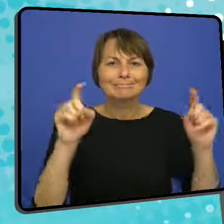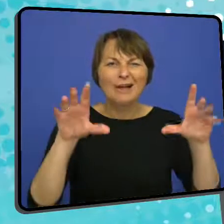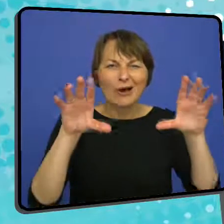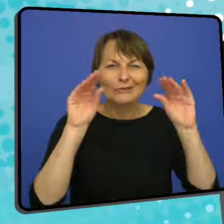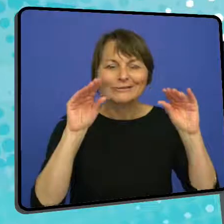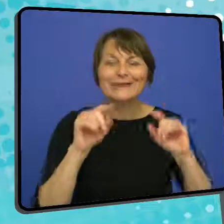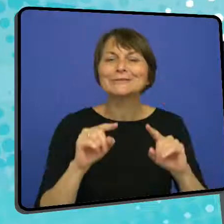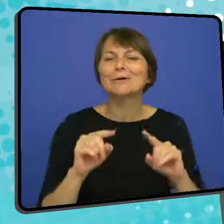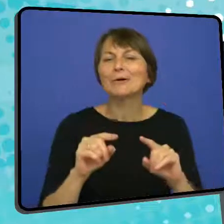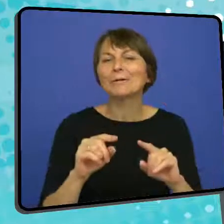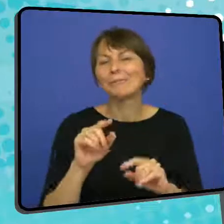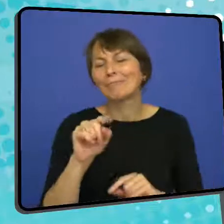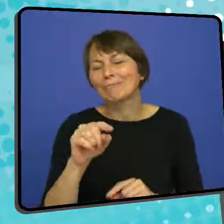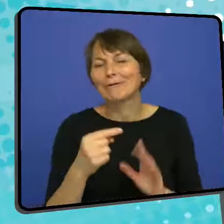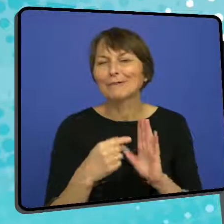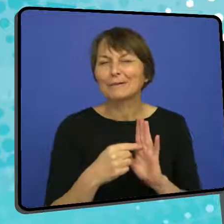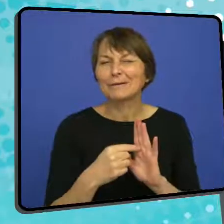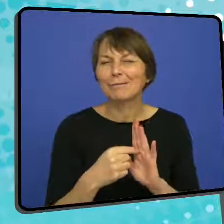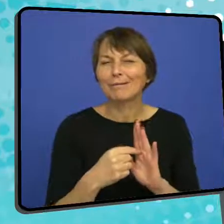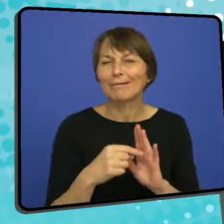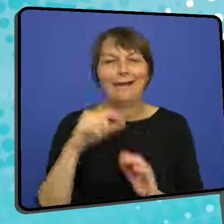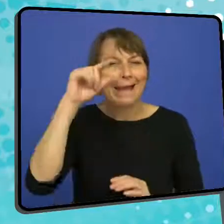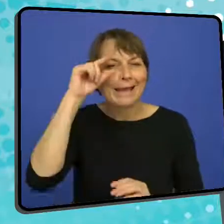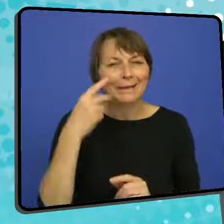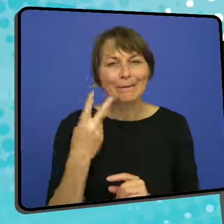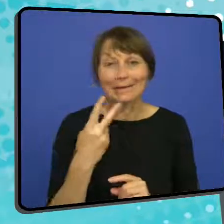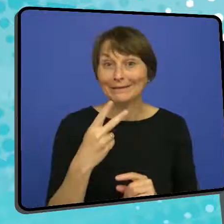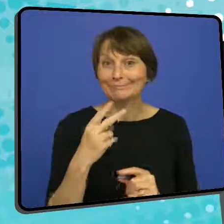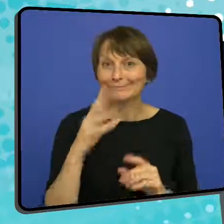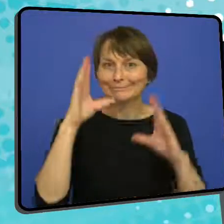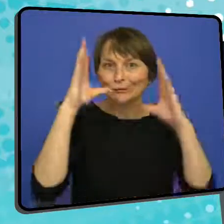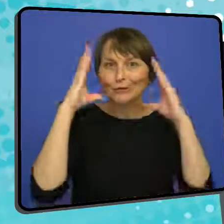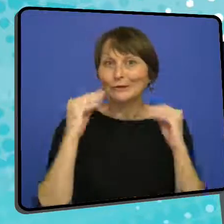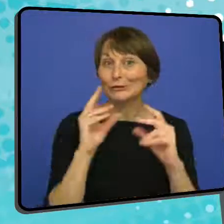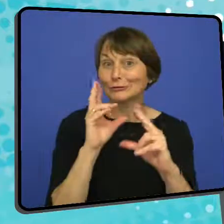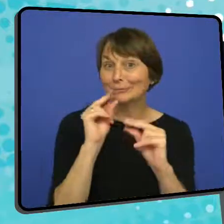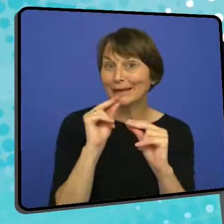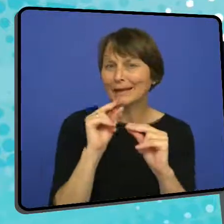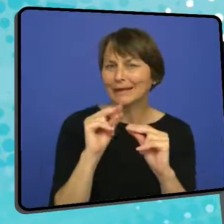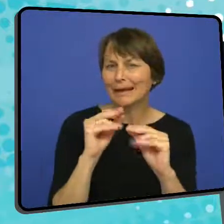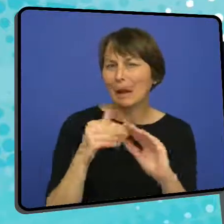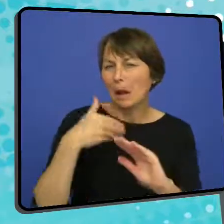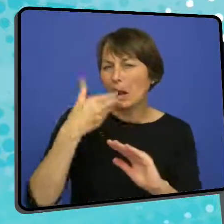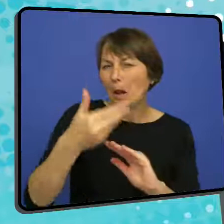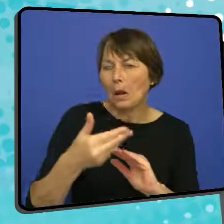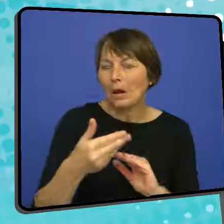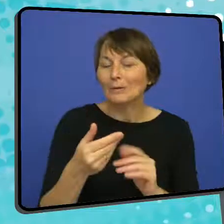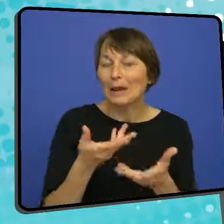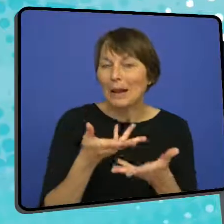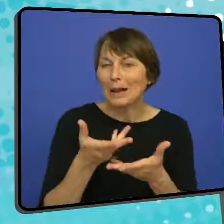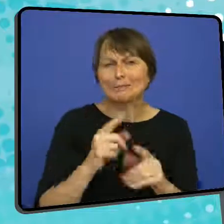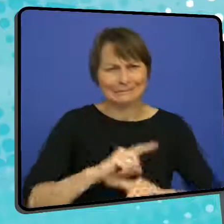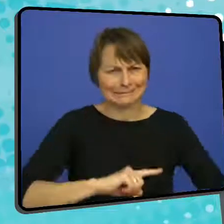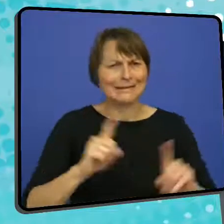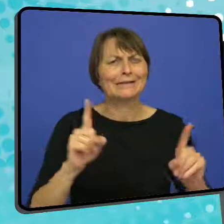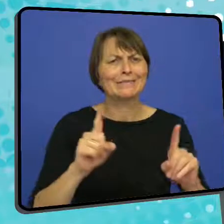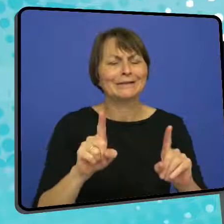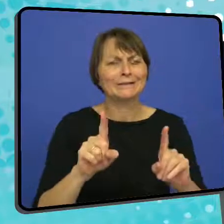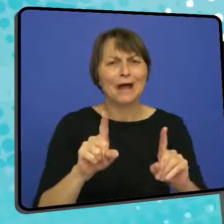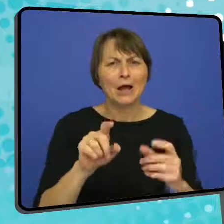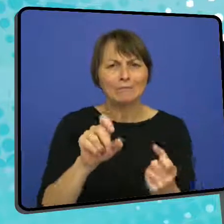I make a joke there, it's very different than if I explain it to you later, Amy. So I